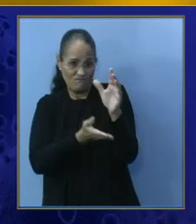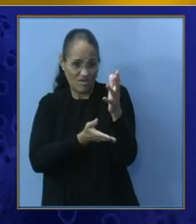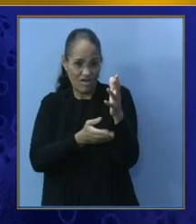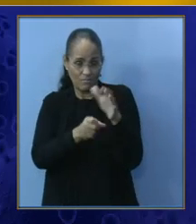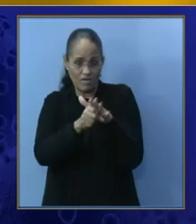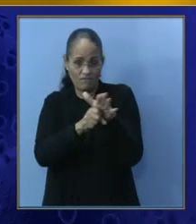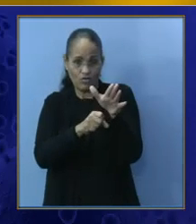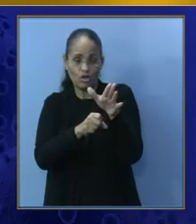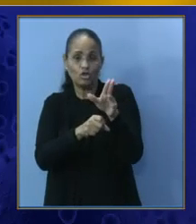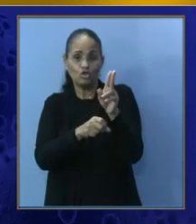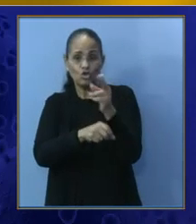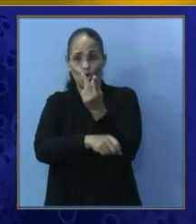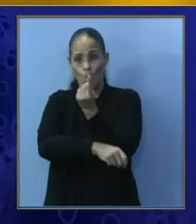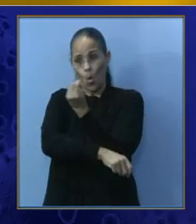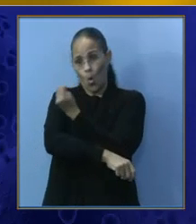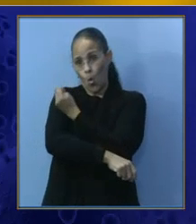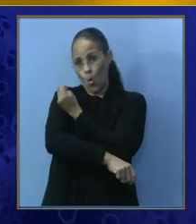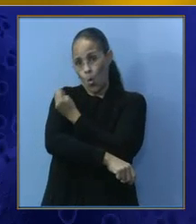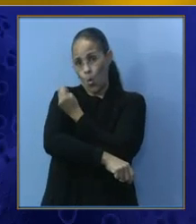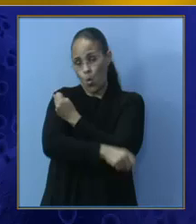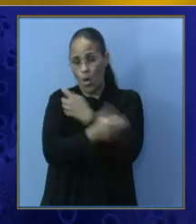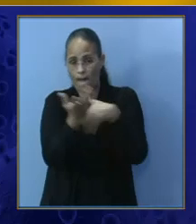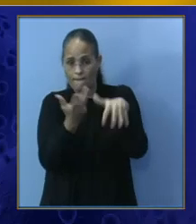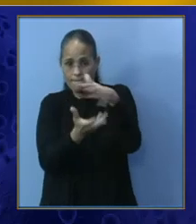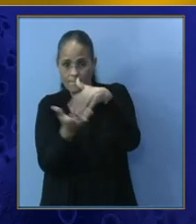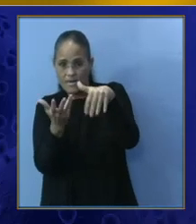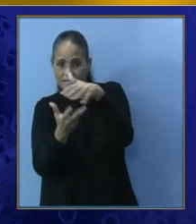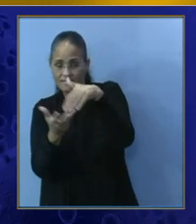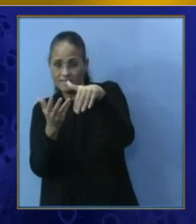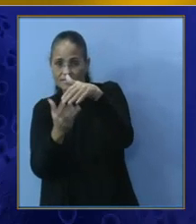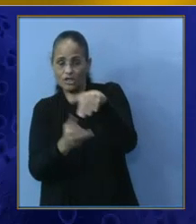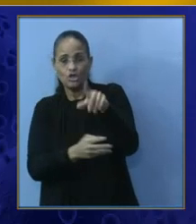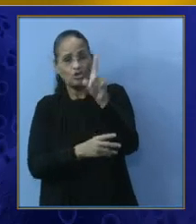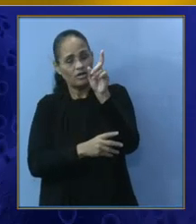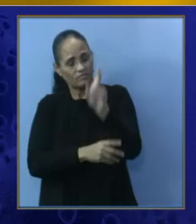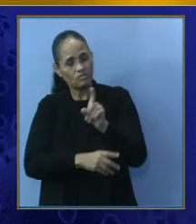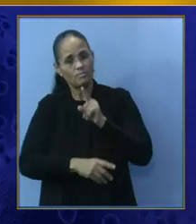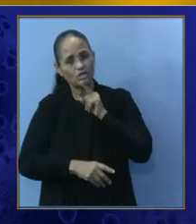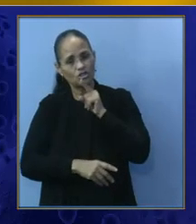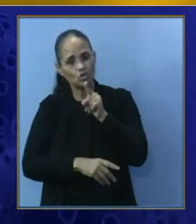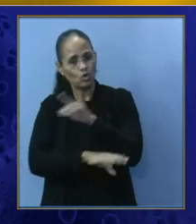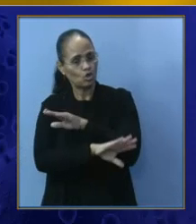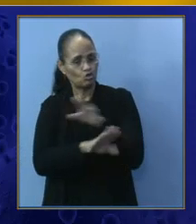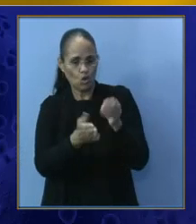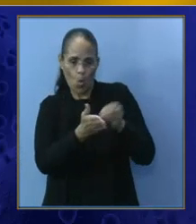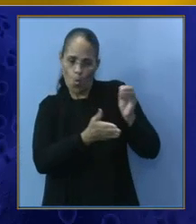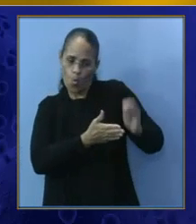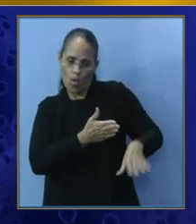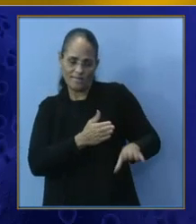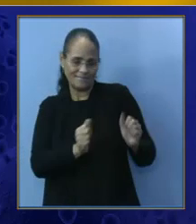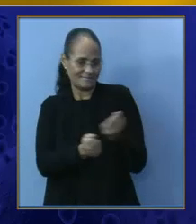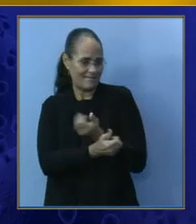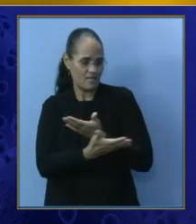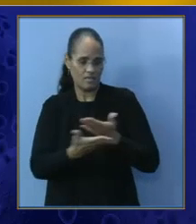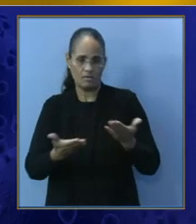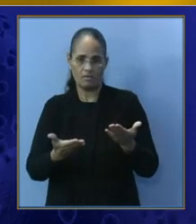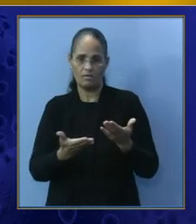fully used once opened and mixed. Our mandate is to ensure that we do not waste a single